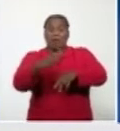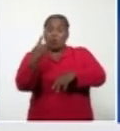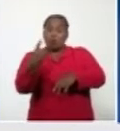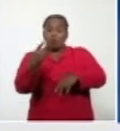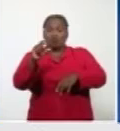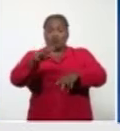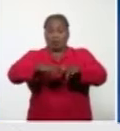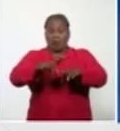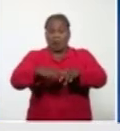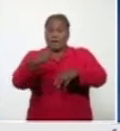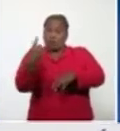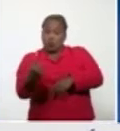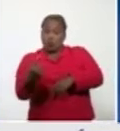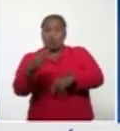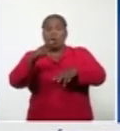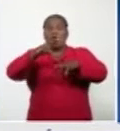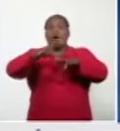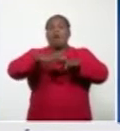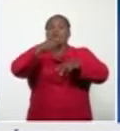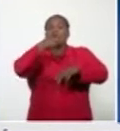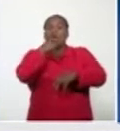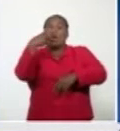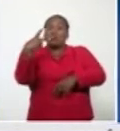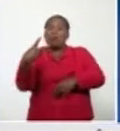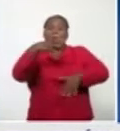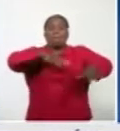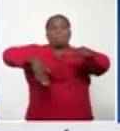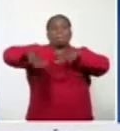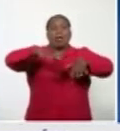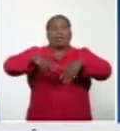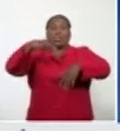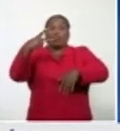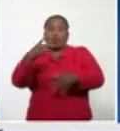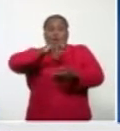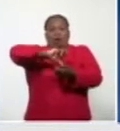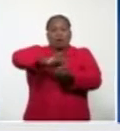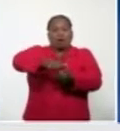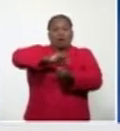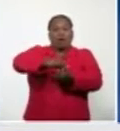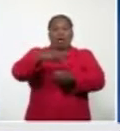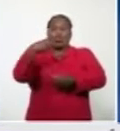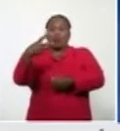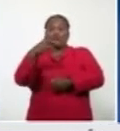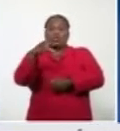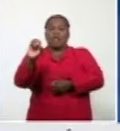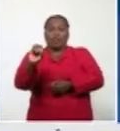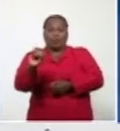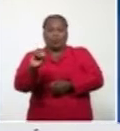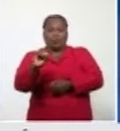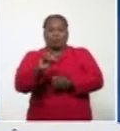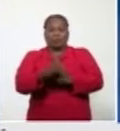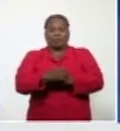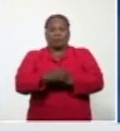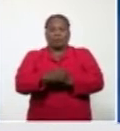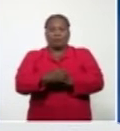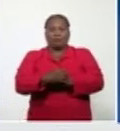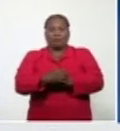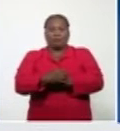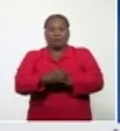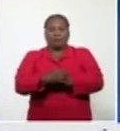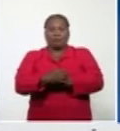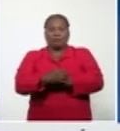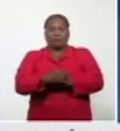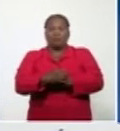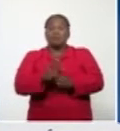province, 8 cases, 61.5%, are from Havana. In the case of Havana, 1 is from Centro Havana, 1 is from Old Havana,